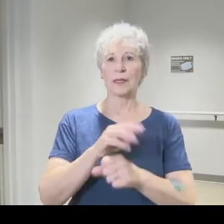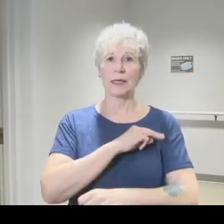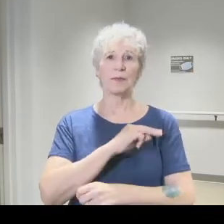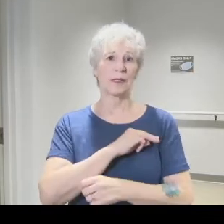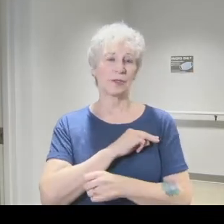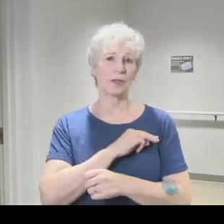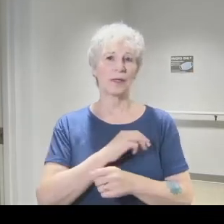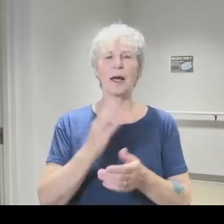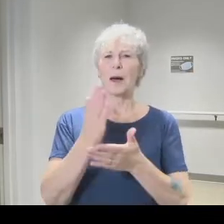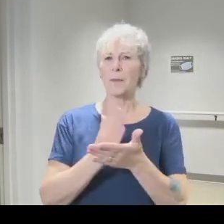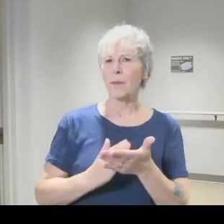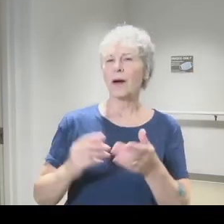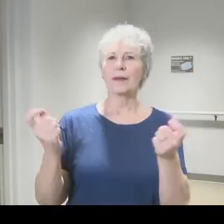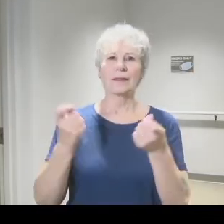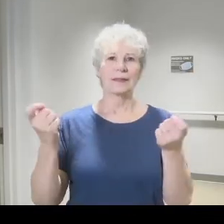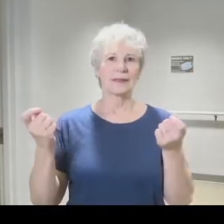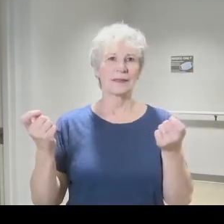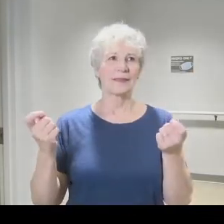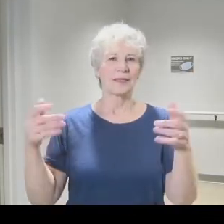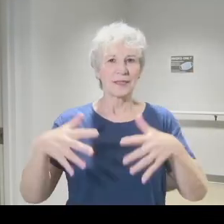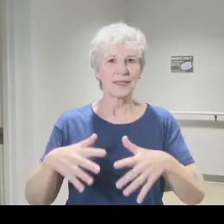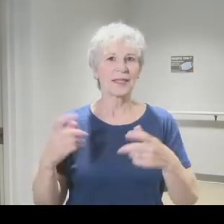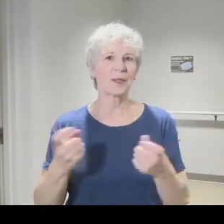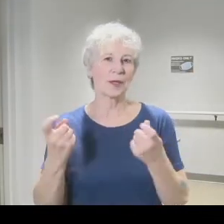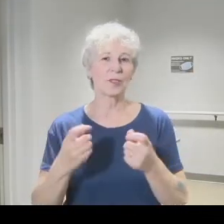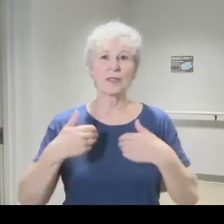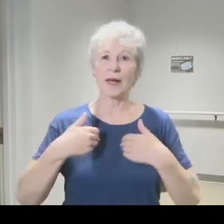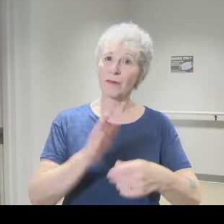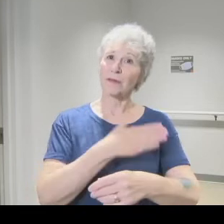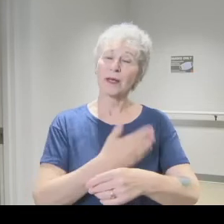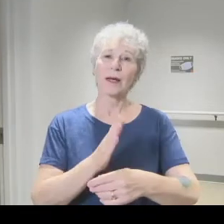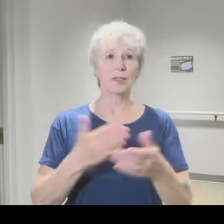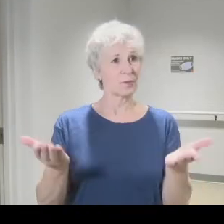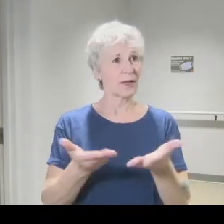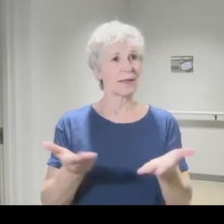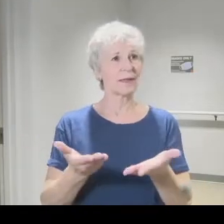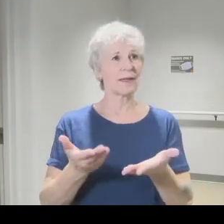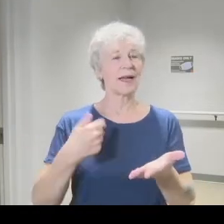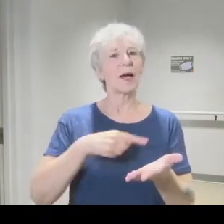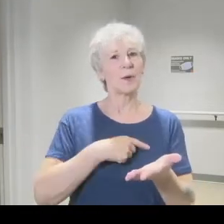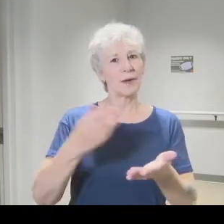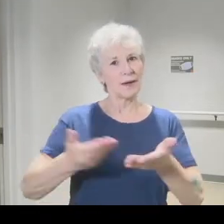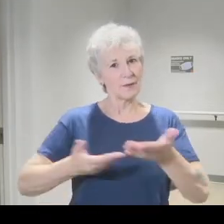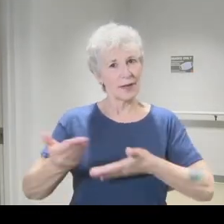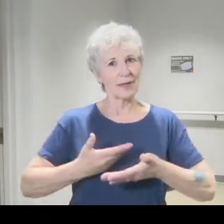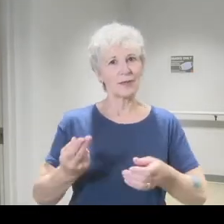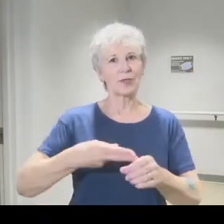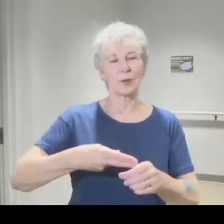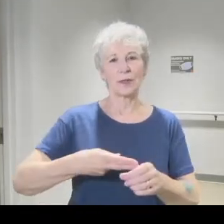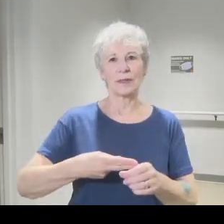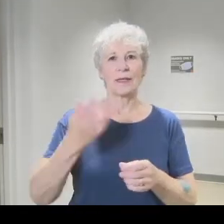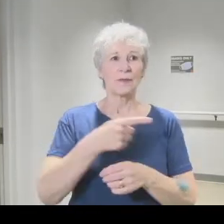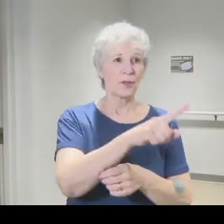And part of the celebration this coming weekend is to have a concert here in the sanctuary. And we have been invited to come and to join them. So if